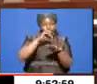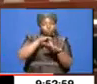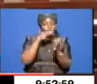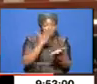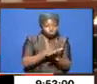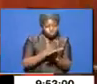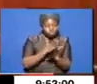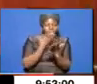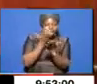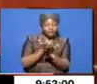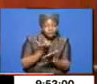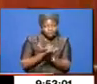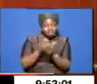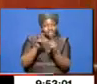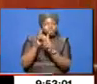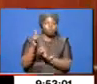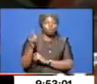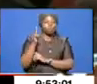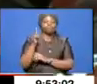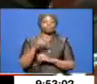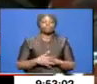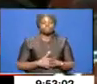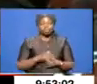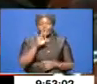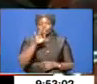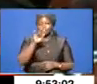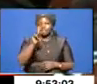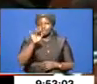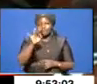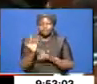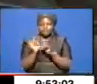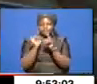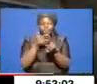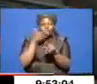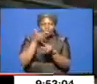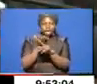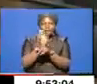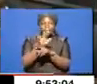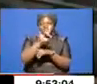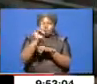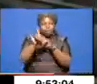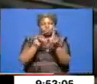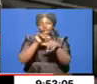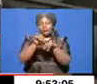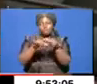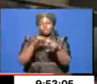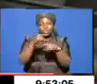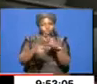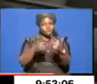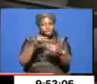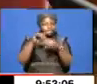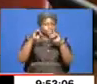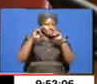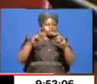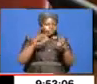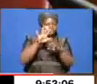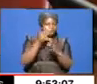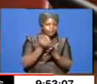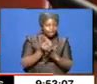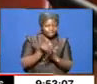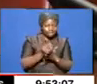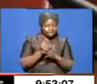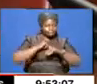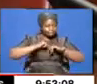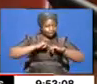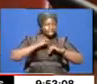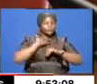evidence and based on the law. And while FKF appeared to respond questions in regard to the ongoing inspection of their finances. Chair, I